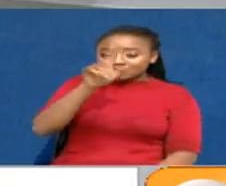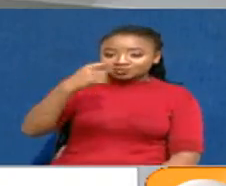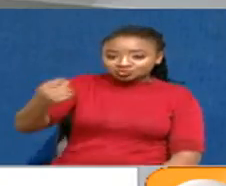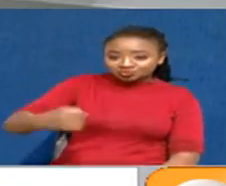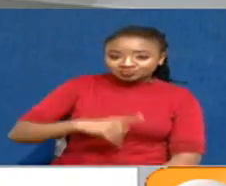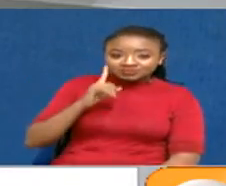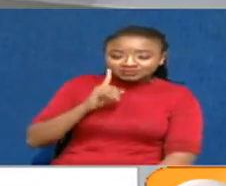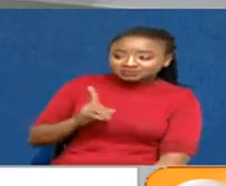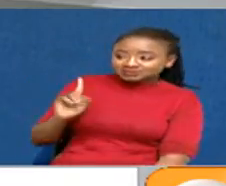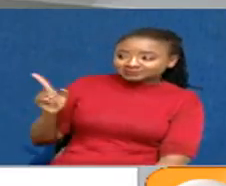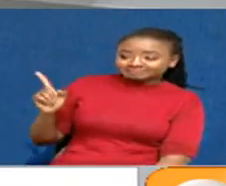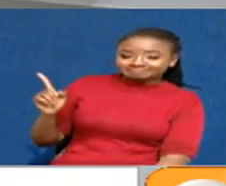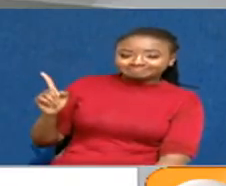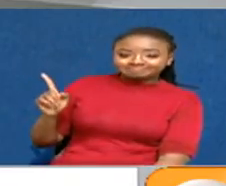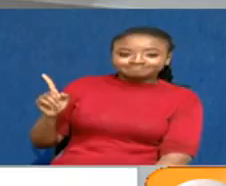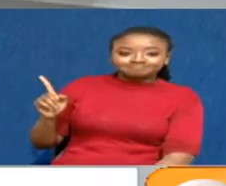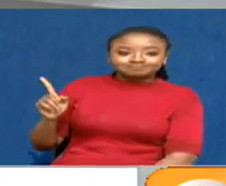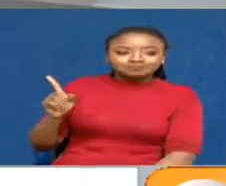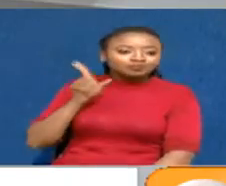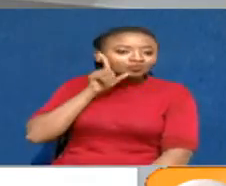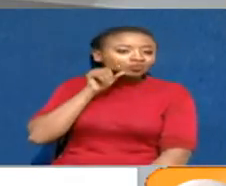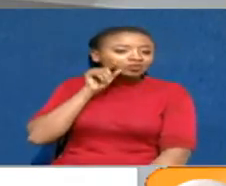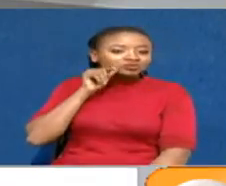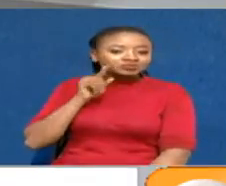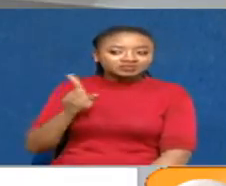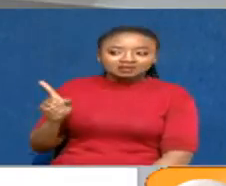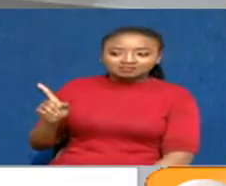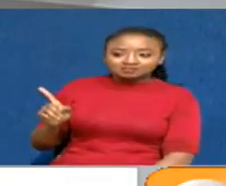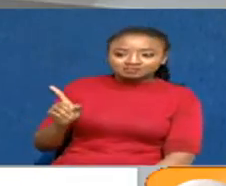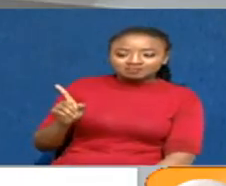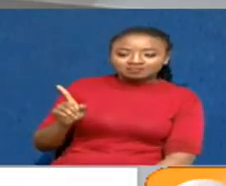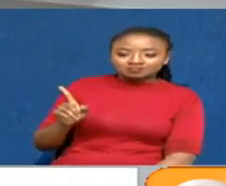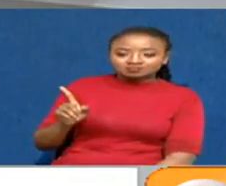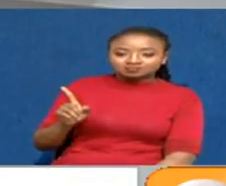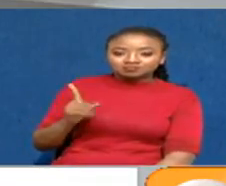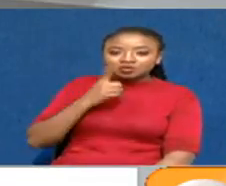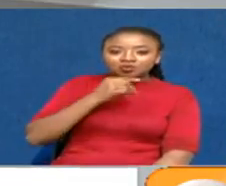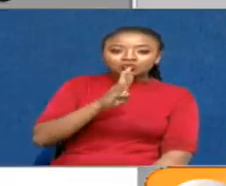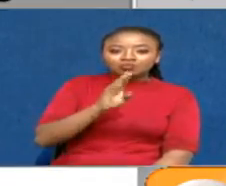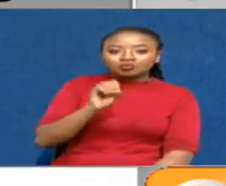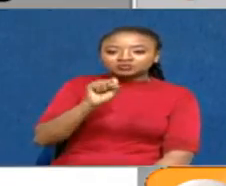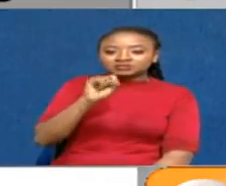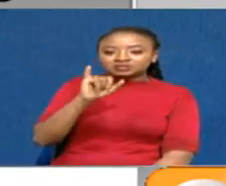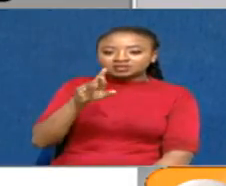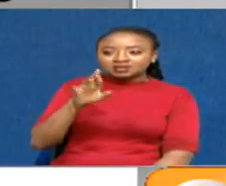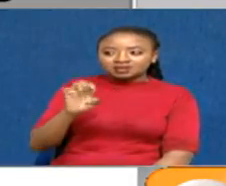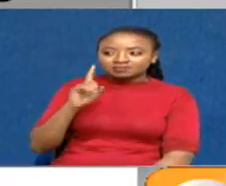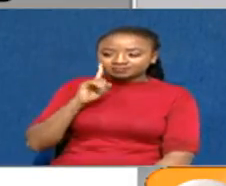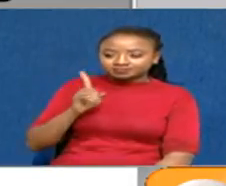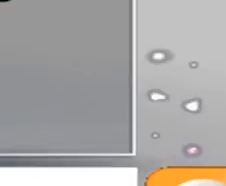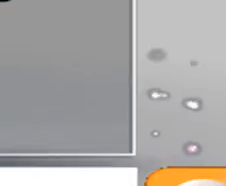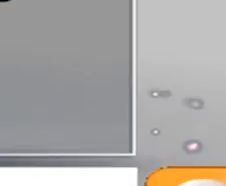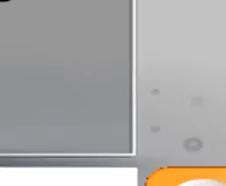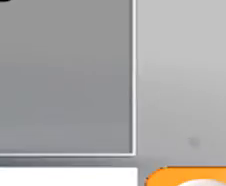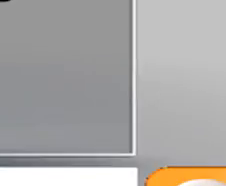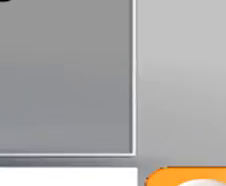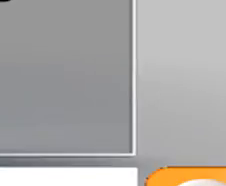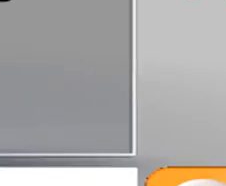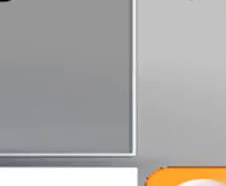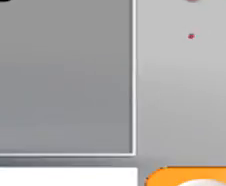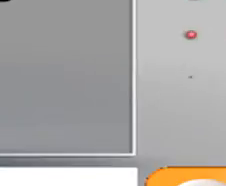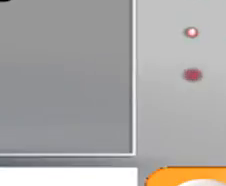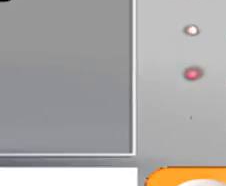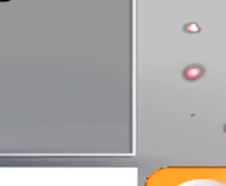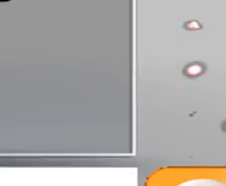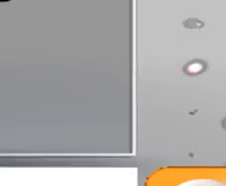question here or a comment that we're seeing on Twitter. This is Bosire Crispin. Says, please highlight the need for digital lenders to engage